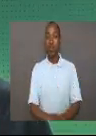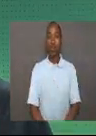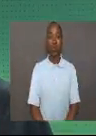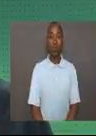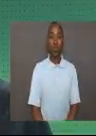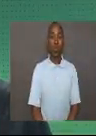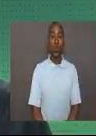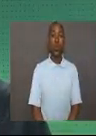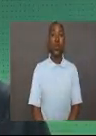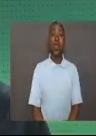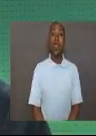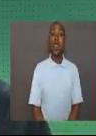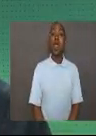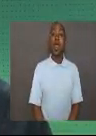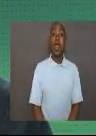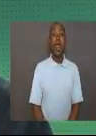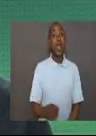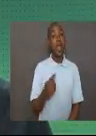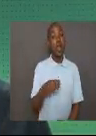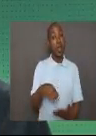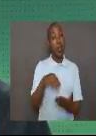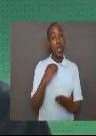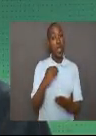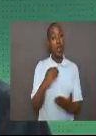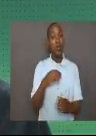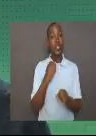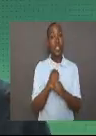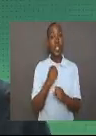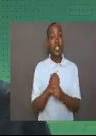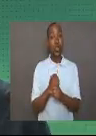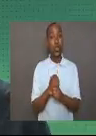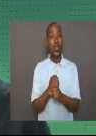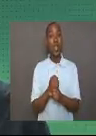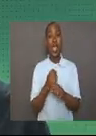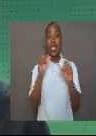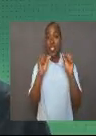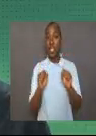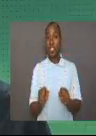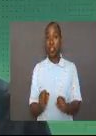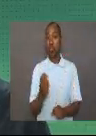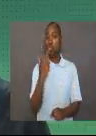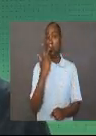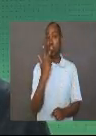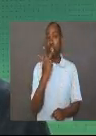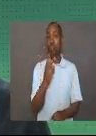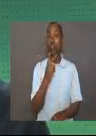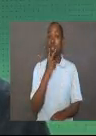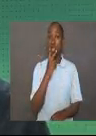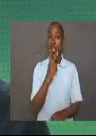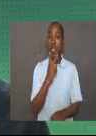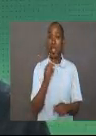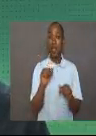We will learn about the structure and function of the 3 blood vessels in